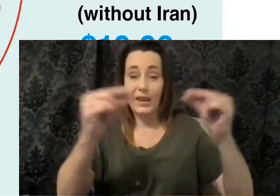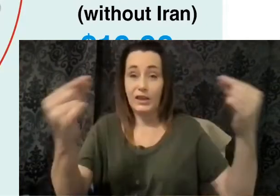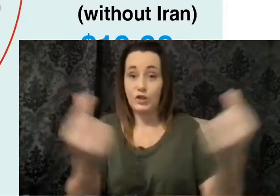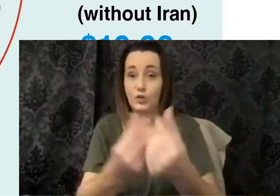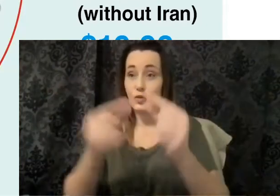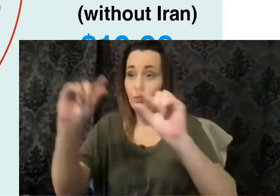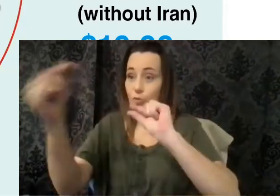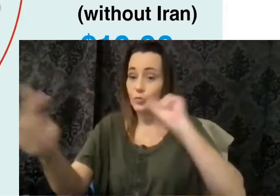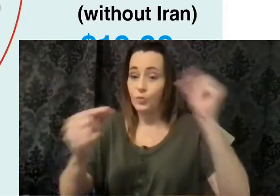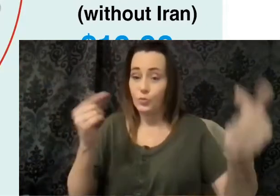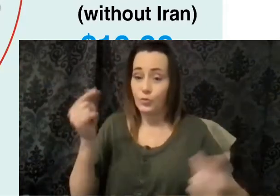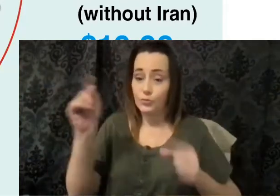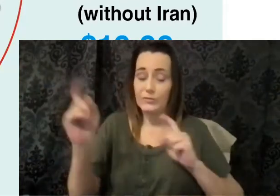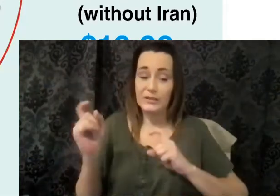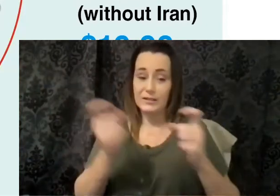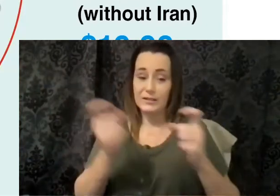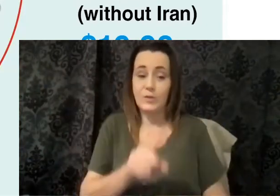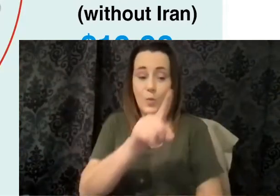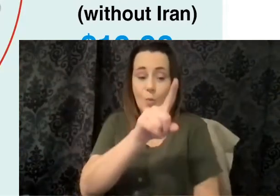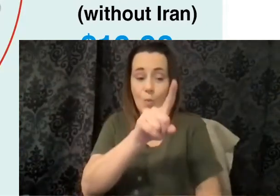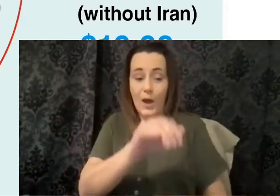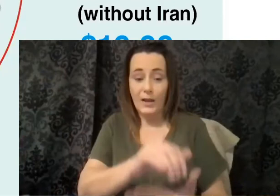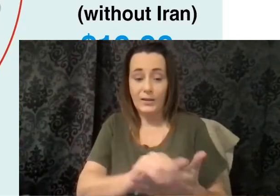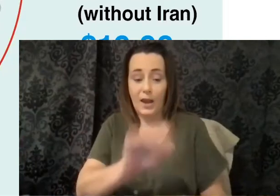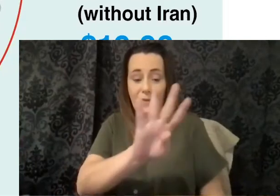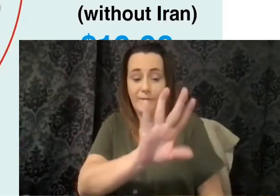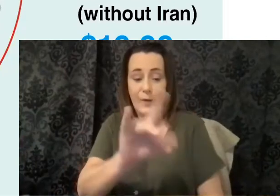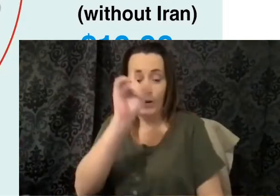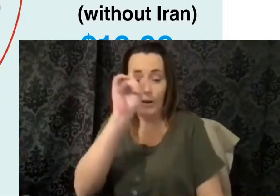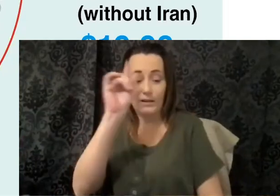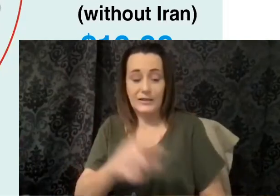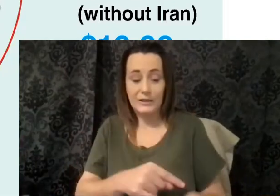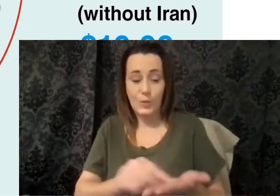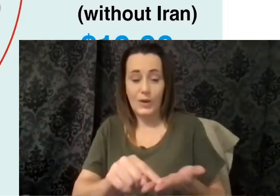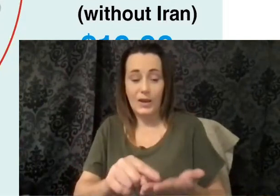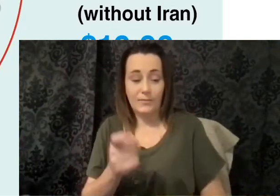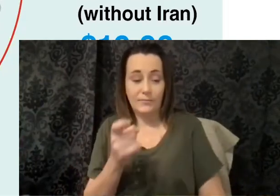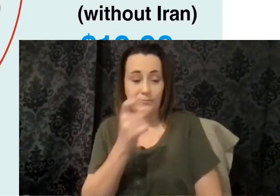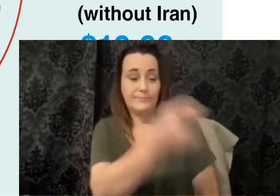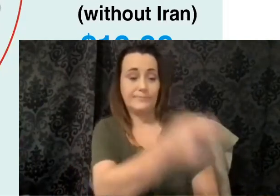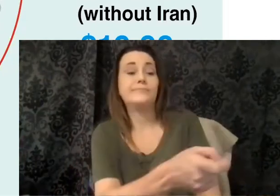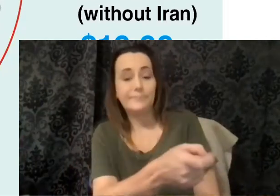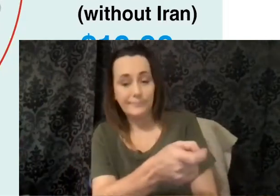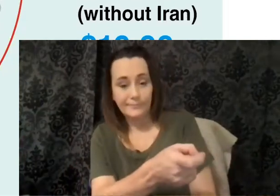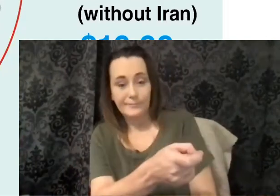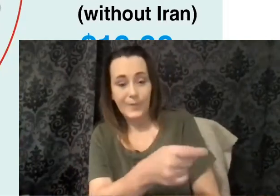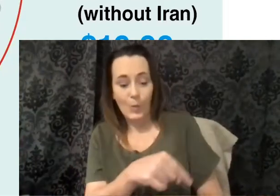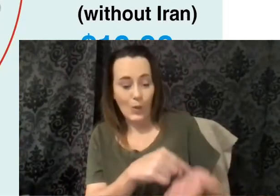contributed $1.48 a week, it would be completely funded by